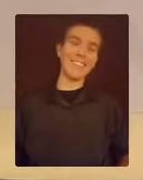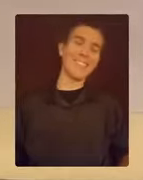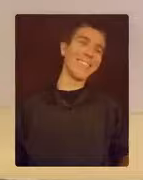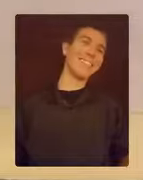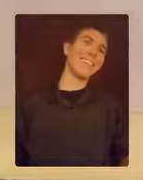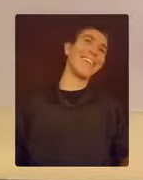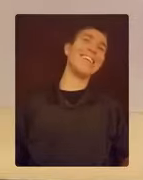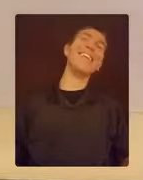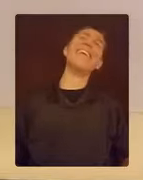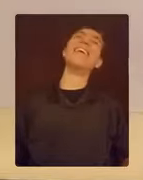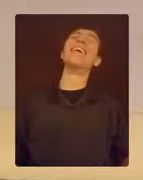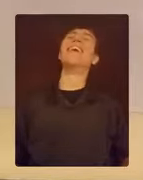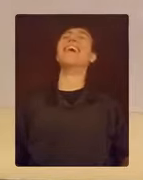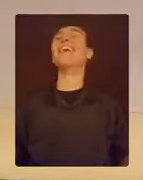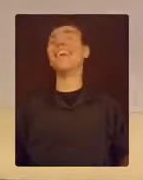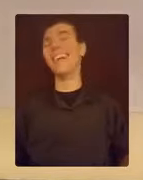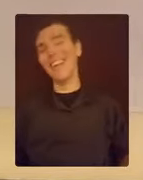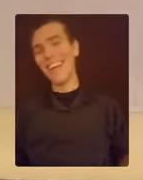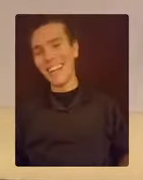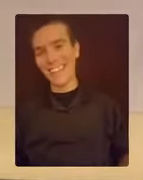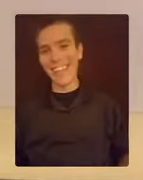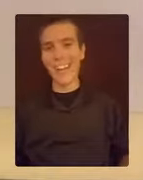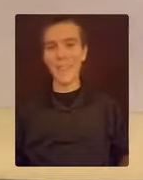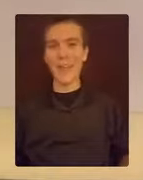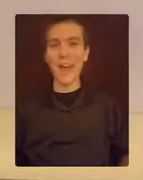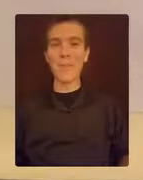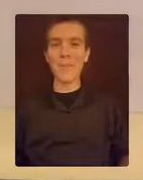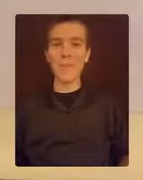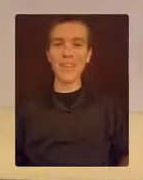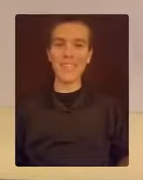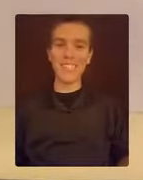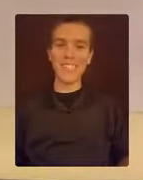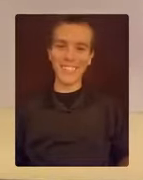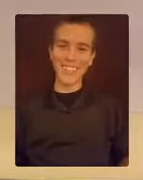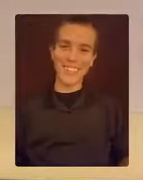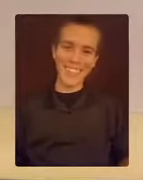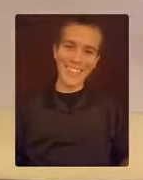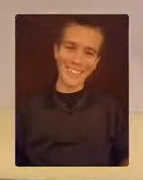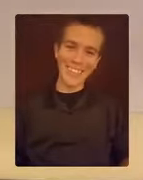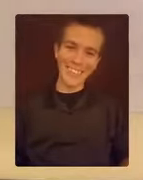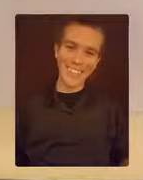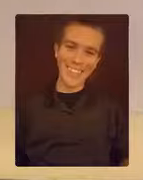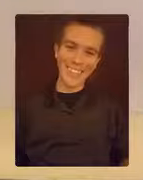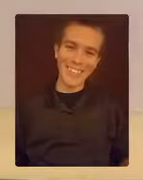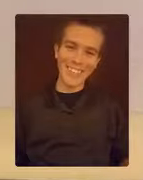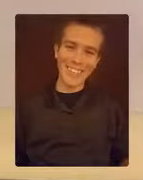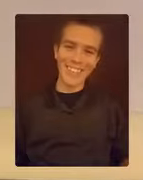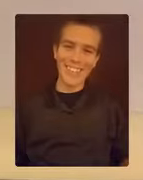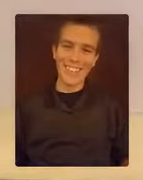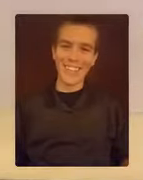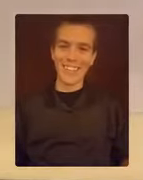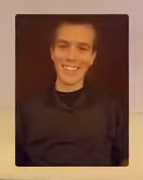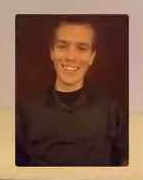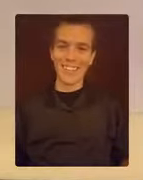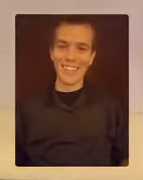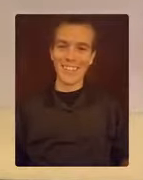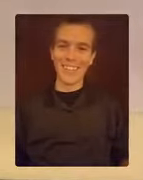I see what he's saying. And then he says, you were talking, I guess, about